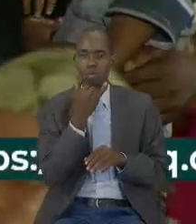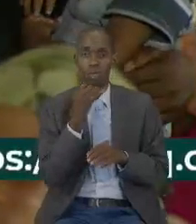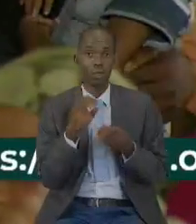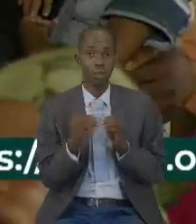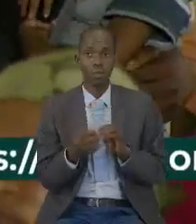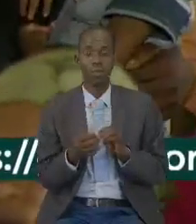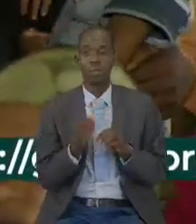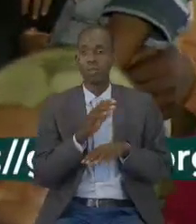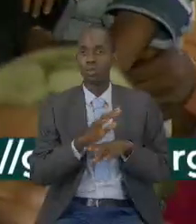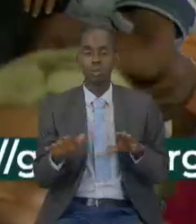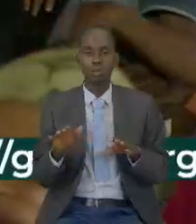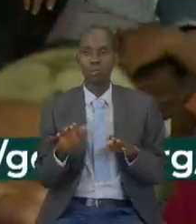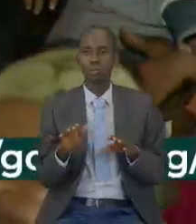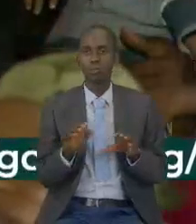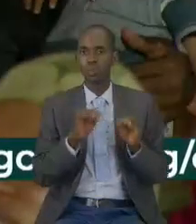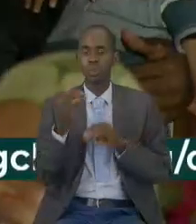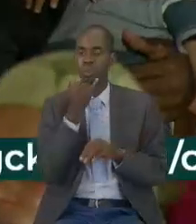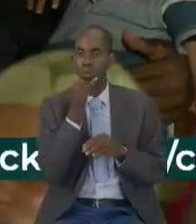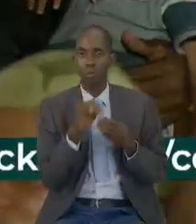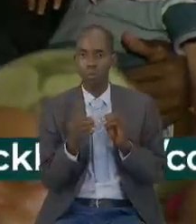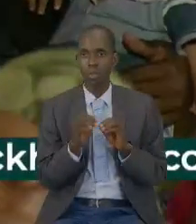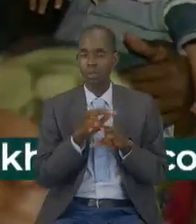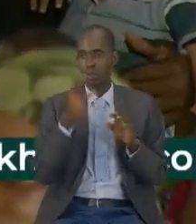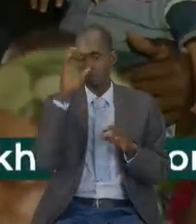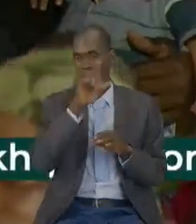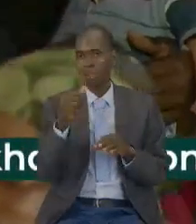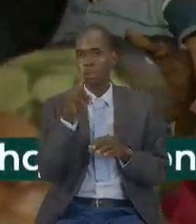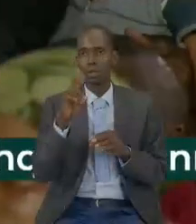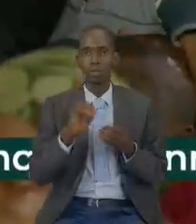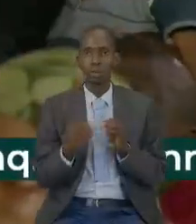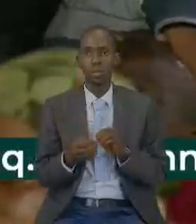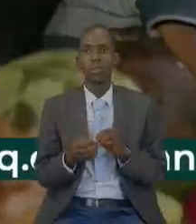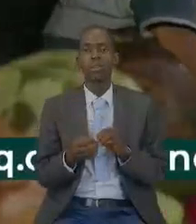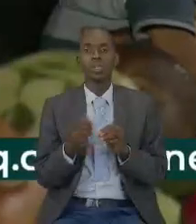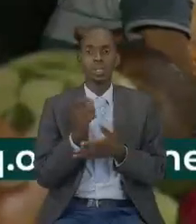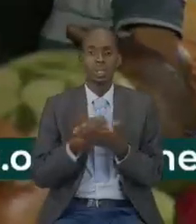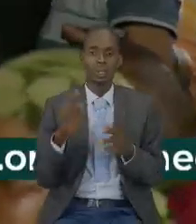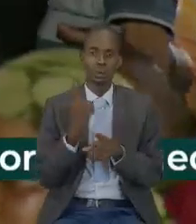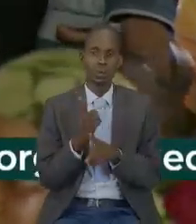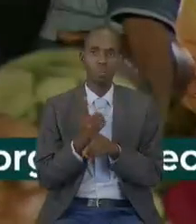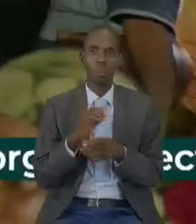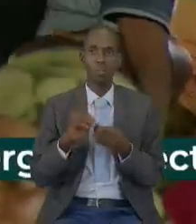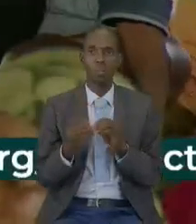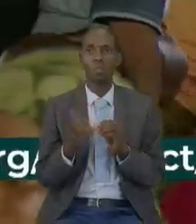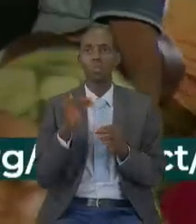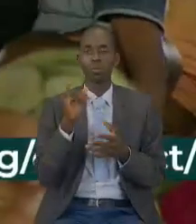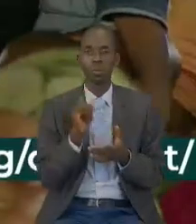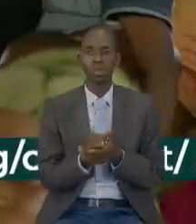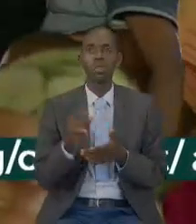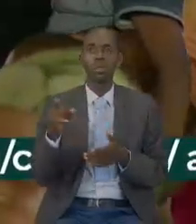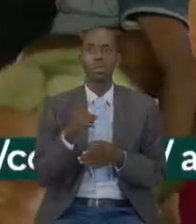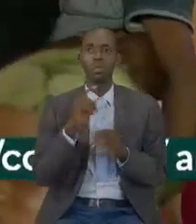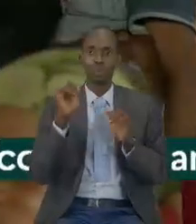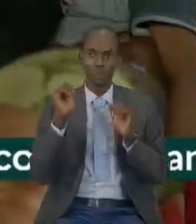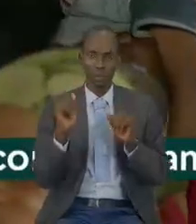for them, the pastor's package for them, which I give them on the 6th, you know, at the banquet here in Bori and globally.